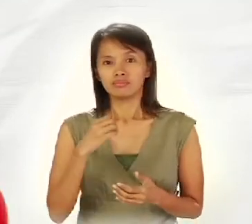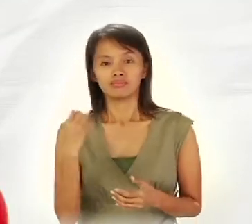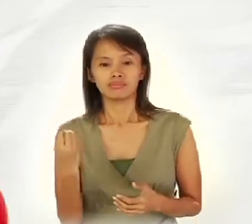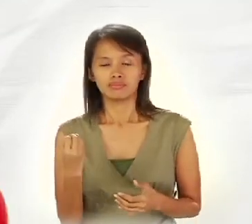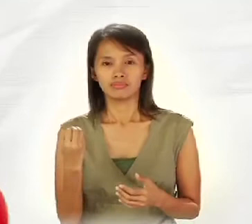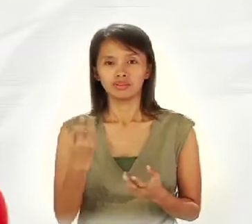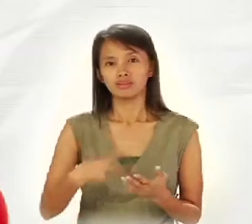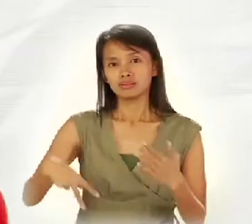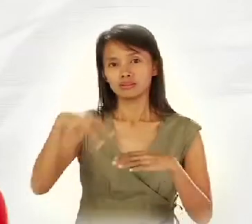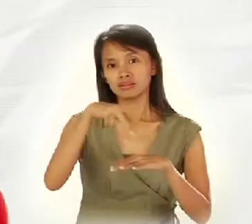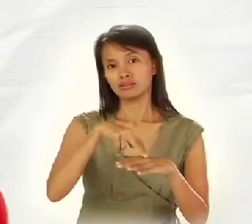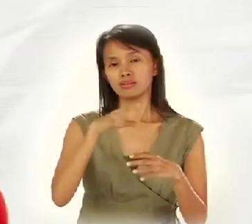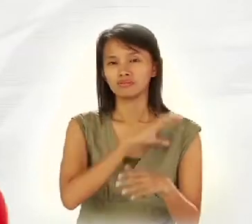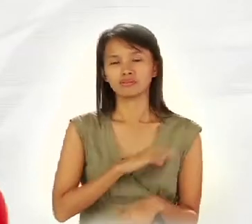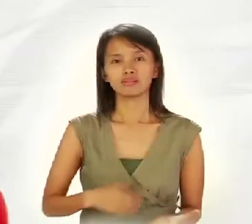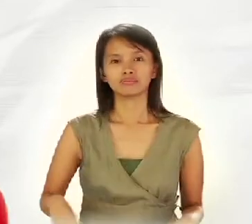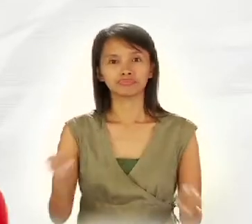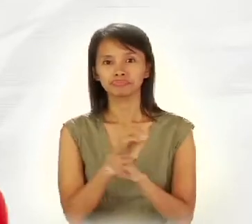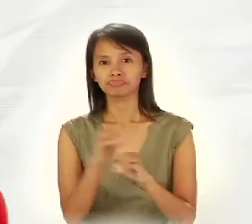Christ amounts to nothing.